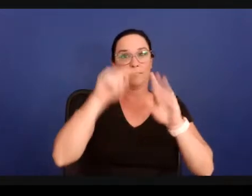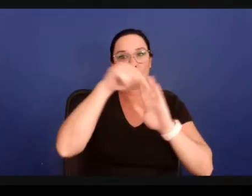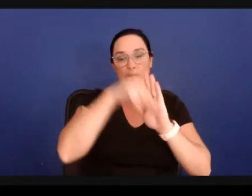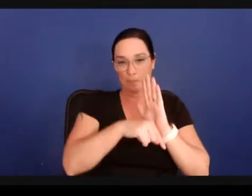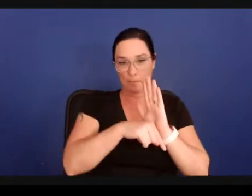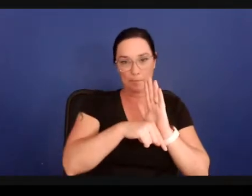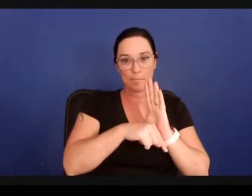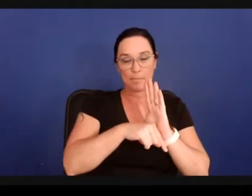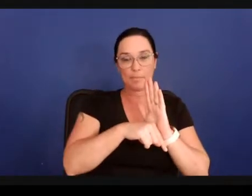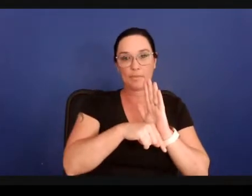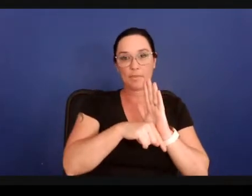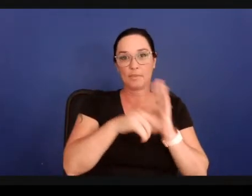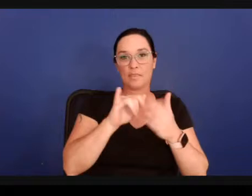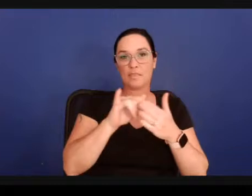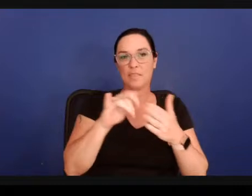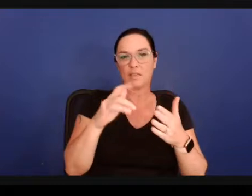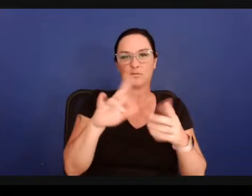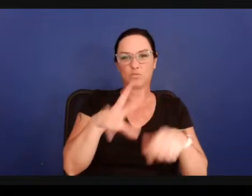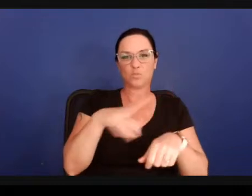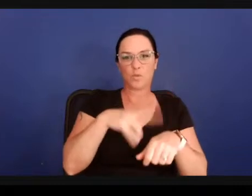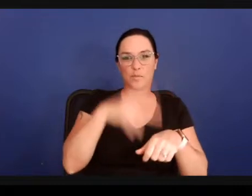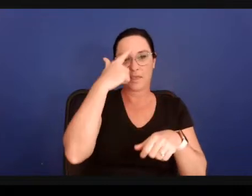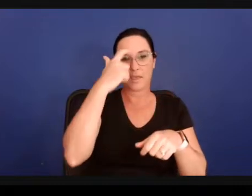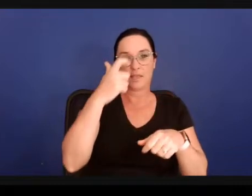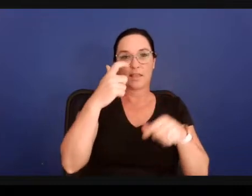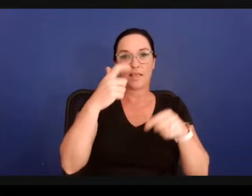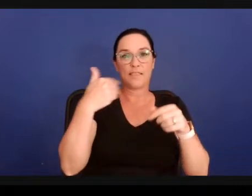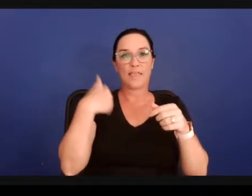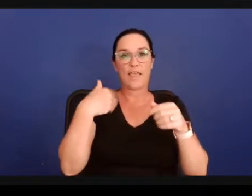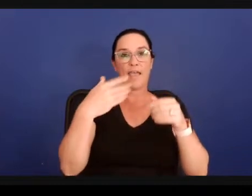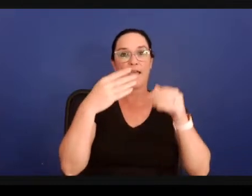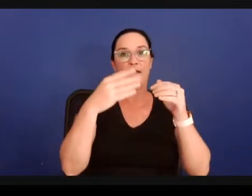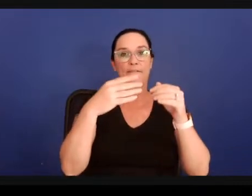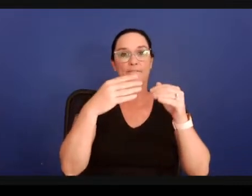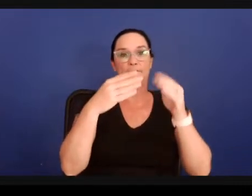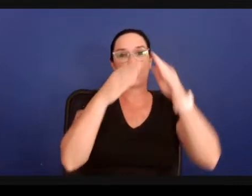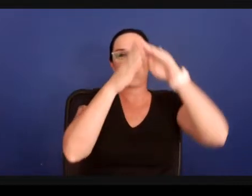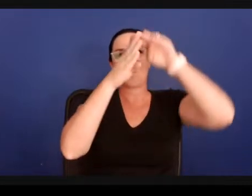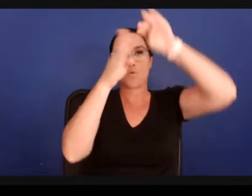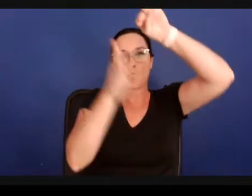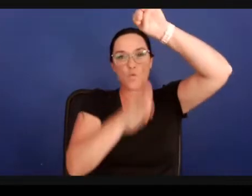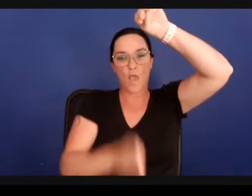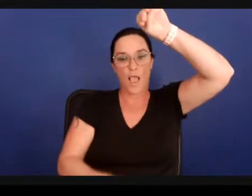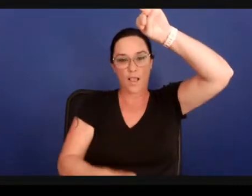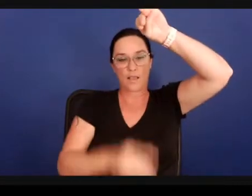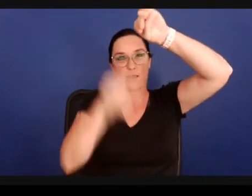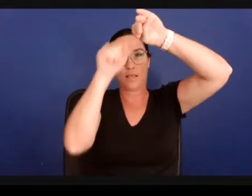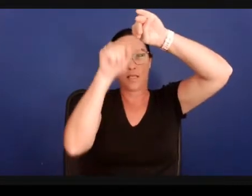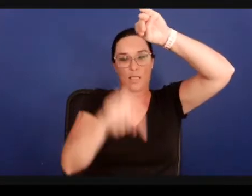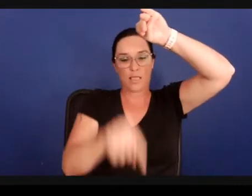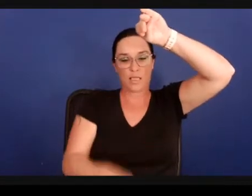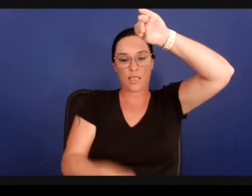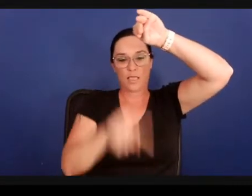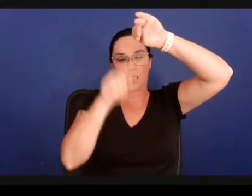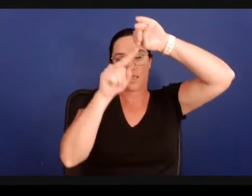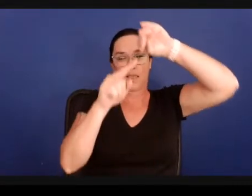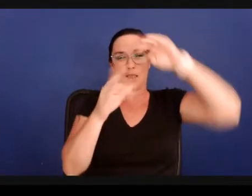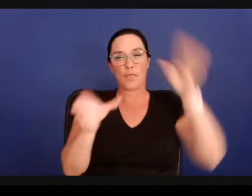typical, as these are long cracks that are usually have a very, very big vertical component. So they're very tall and